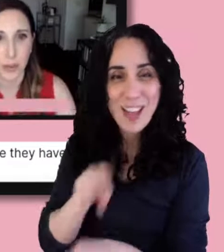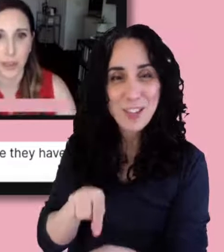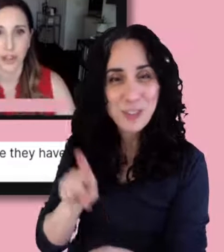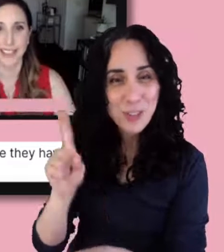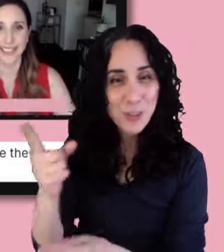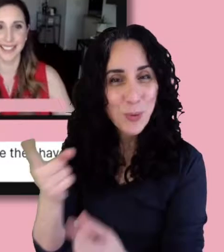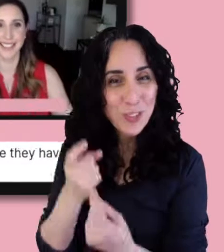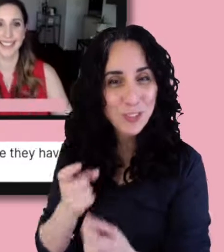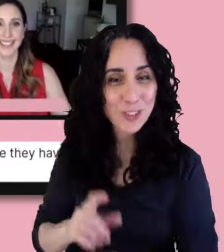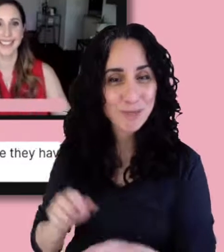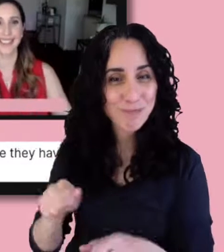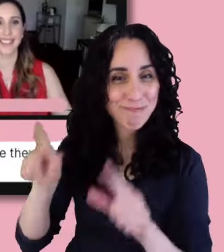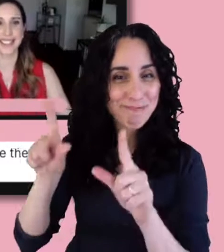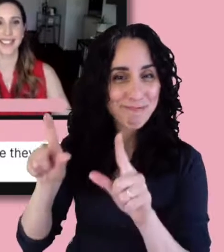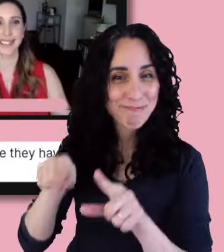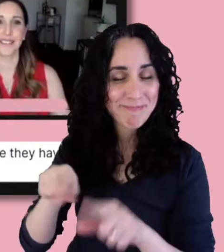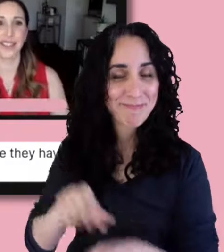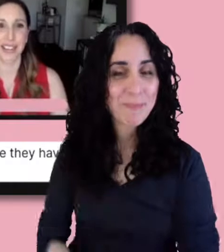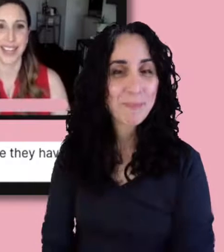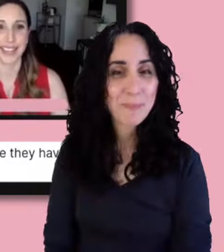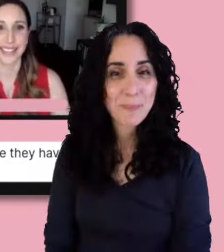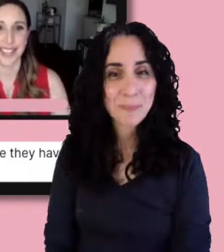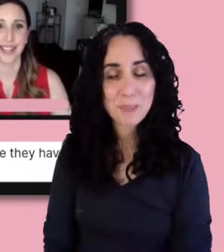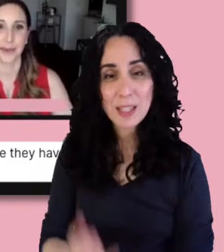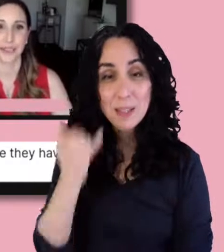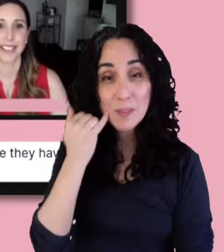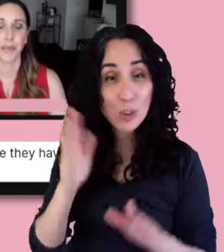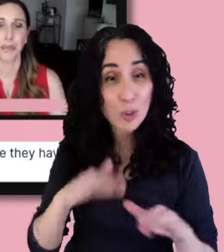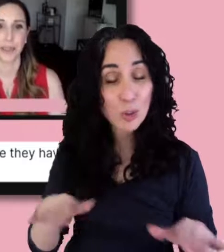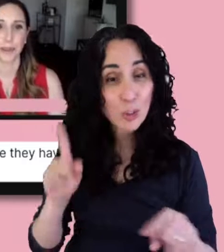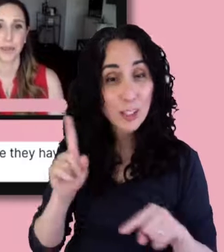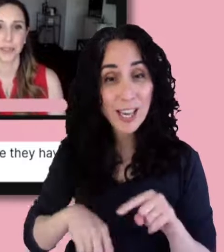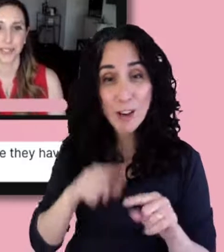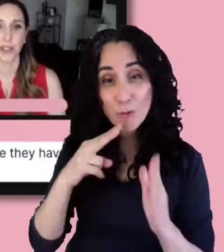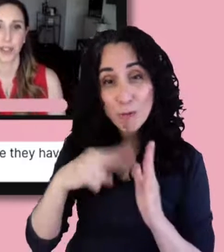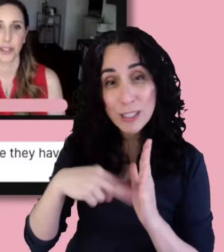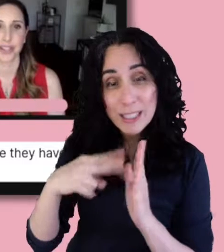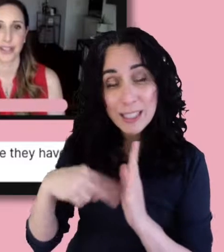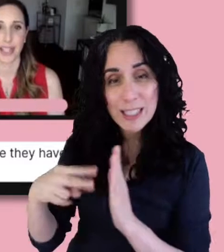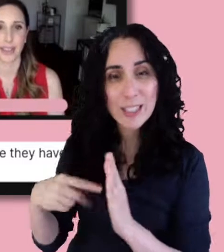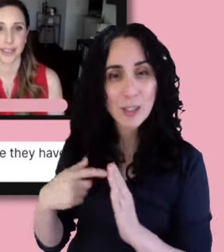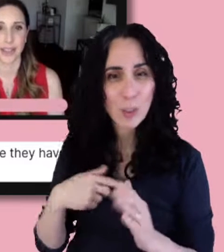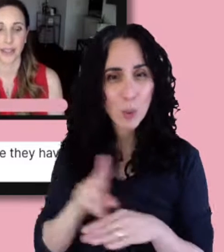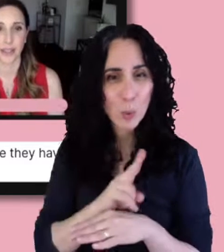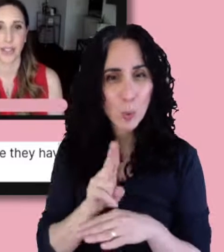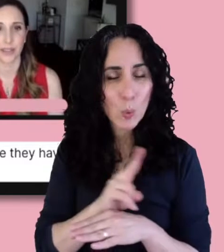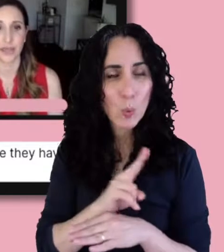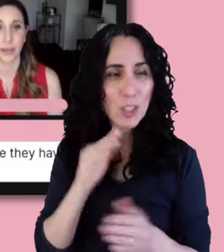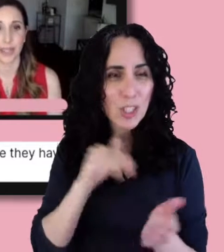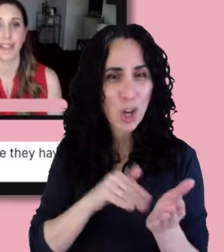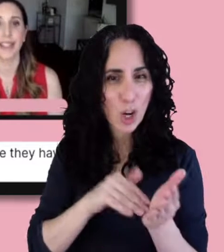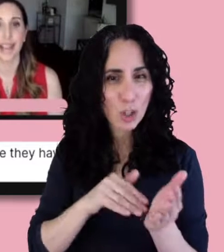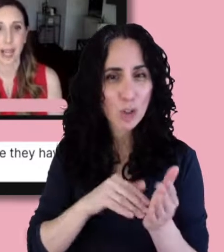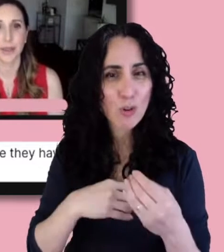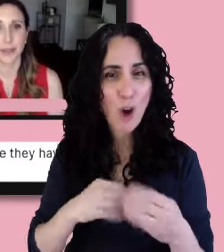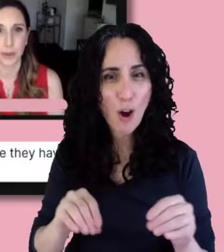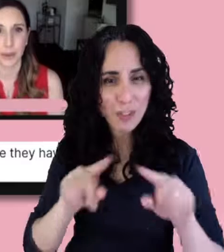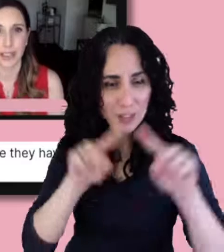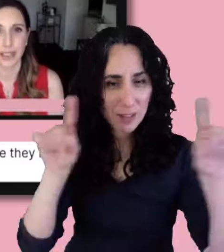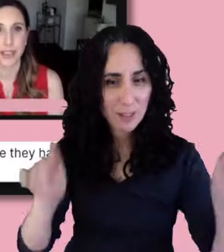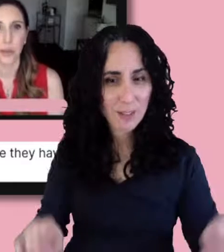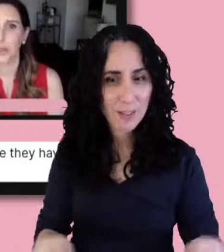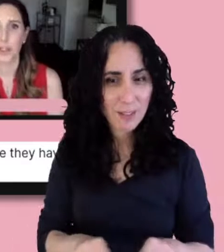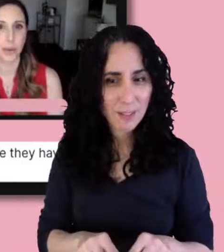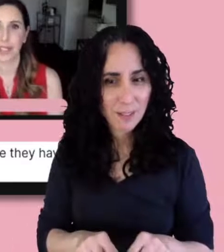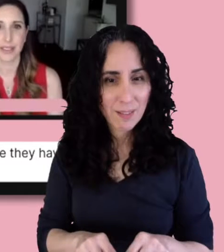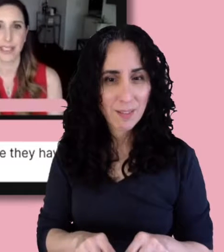yes to your question, which is if our child can't read, can we use those face charts that they have at the doctor's office for pain?